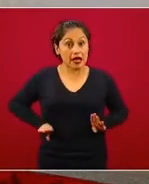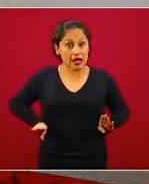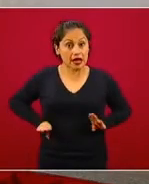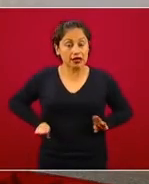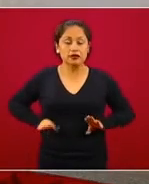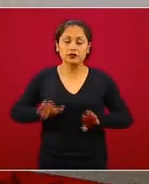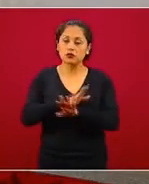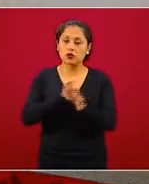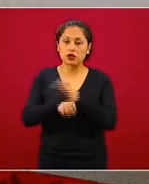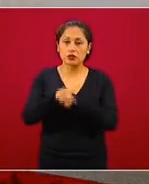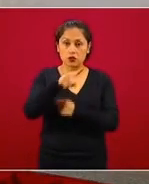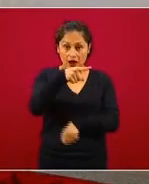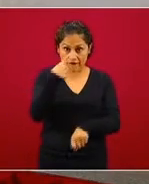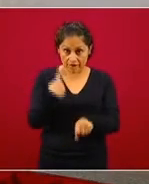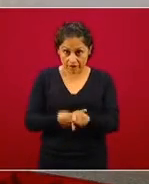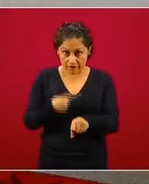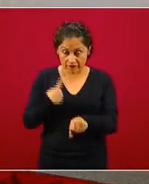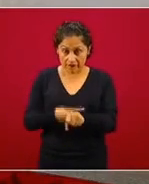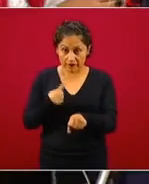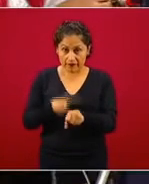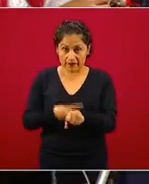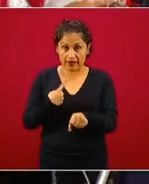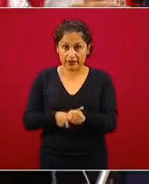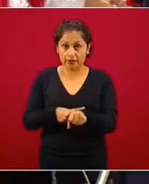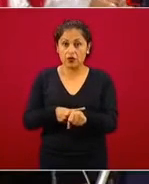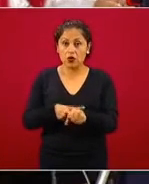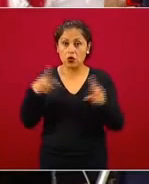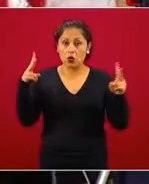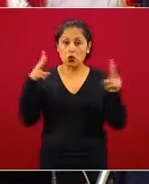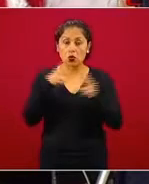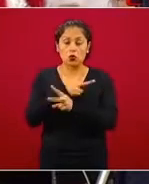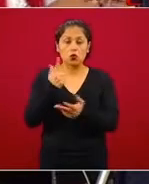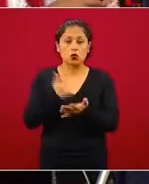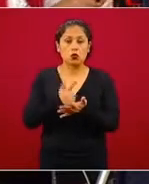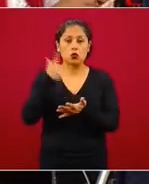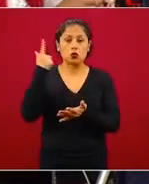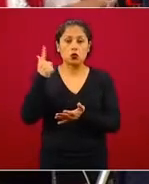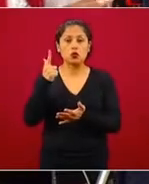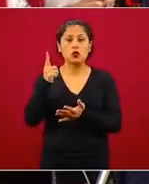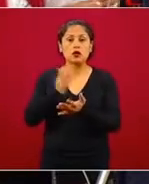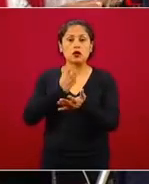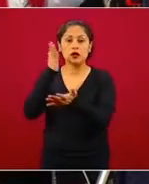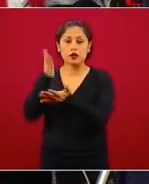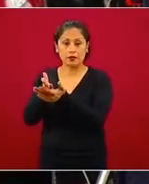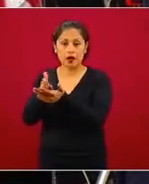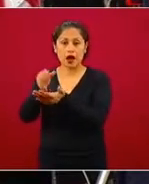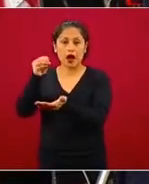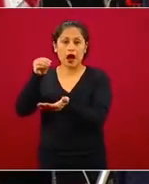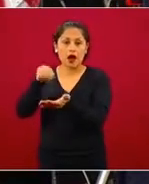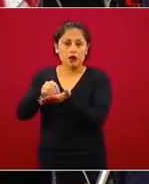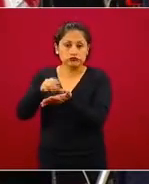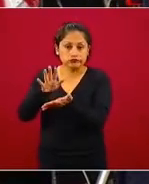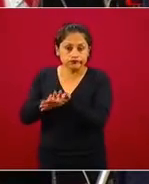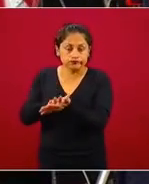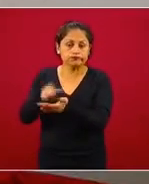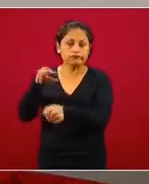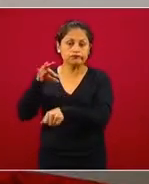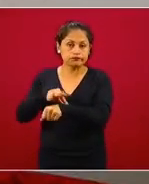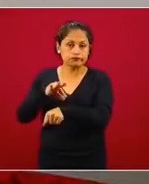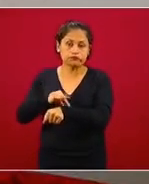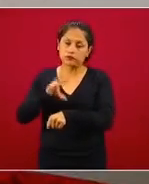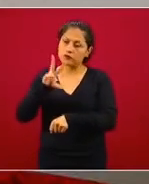useful in this phase right now. One additional thing there, the third thing, that we have talked about is that because